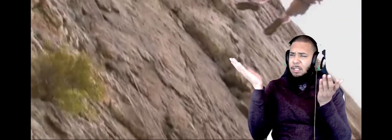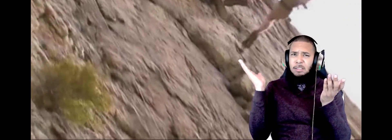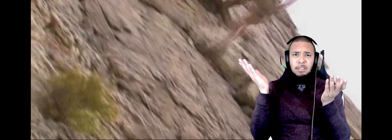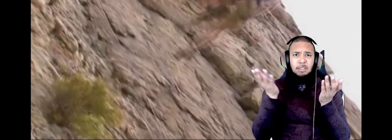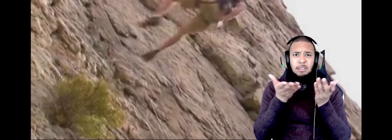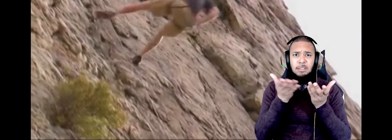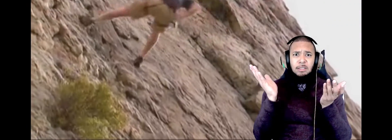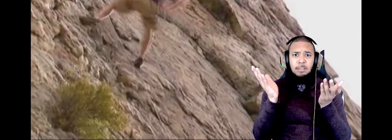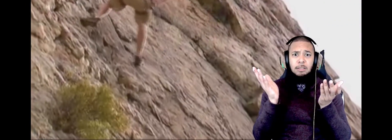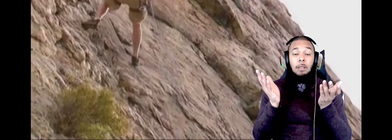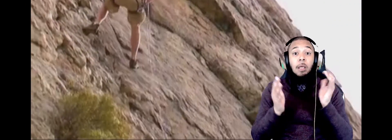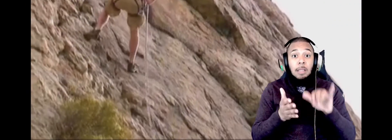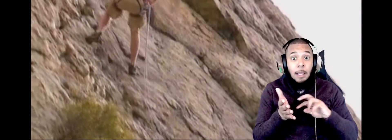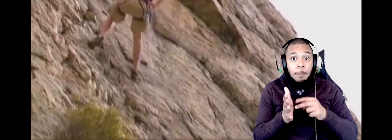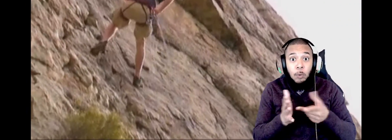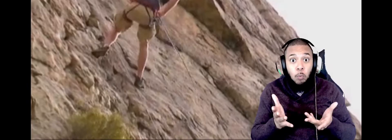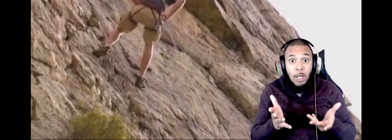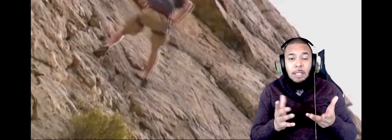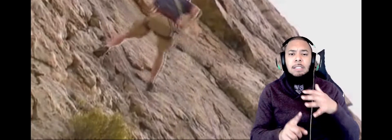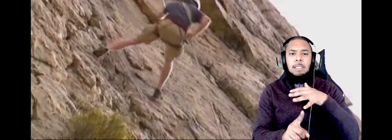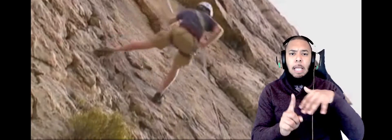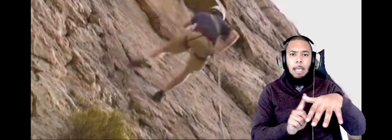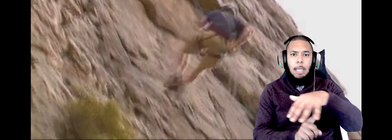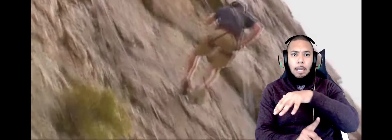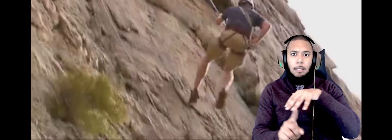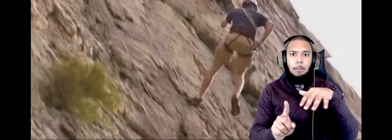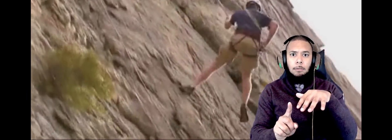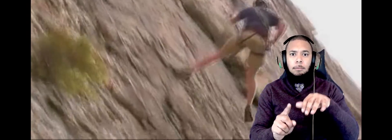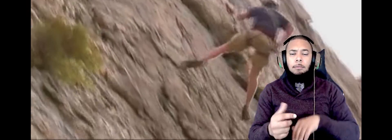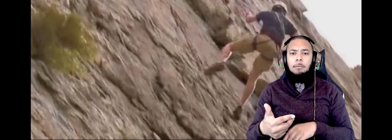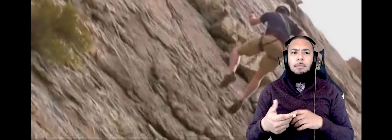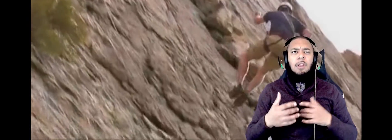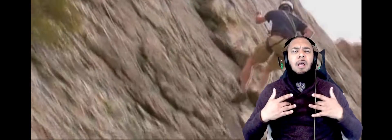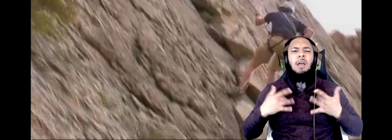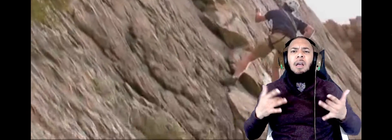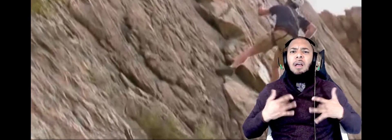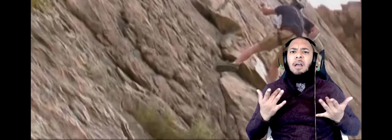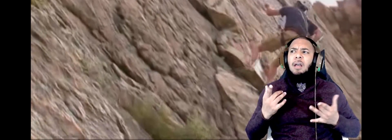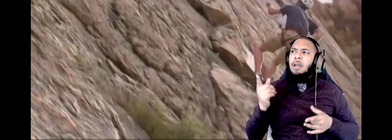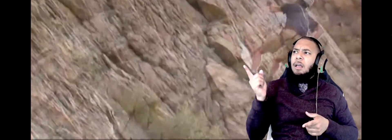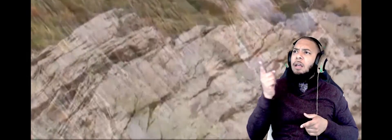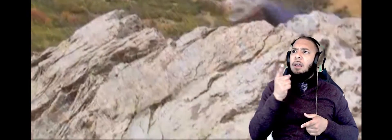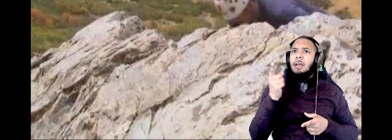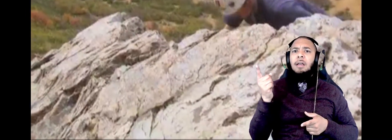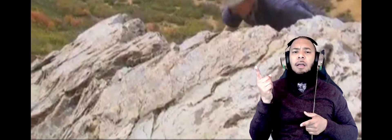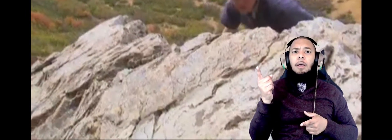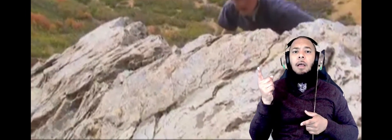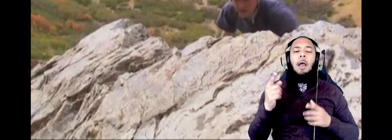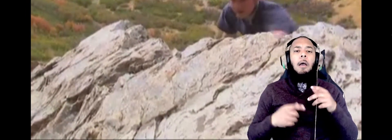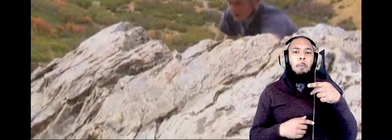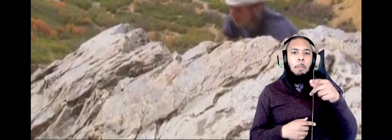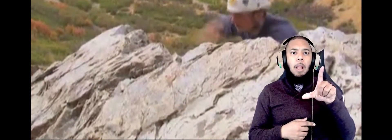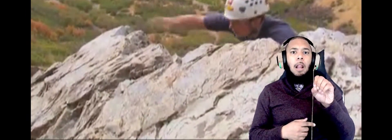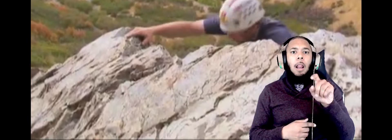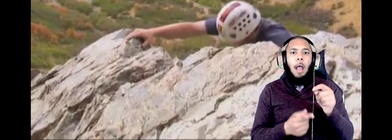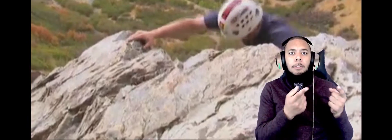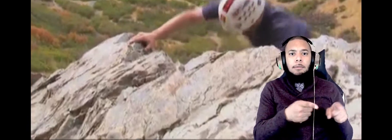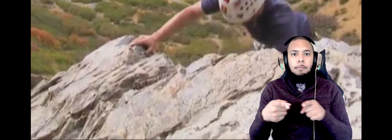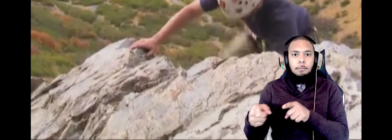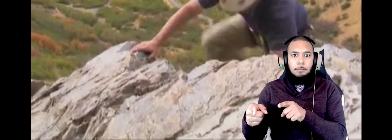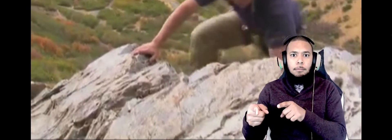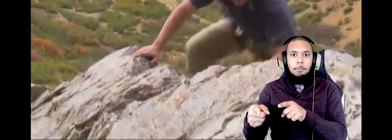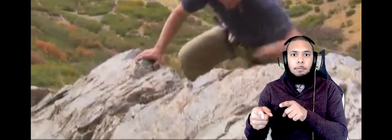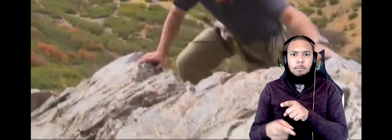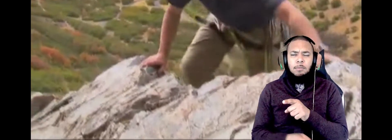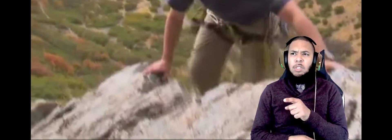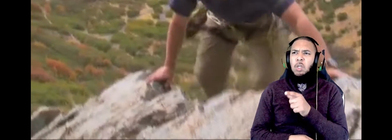That's setting. What is happening? That's plot. Who is that